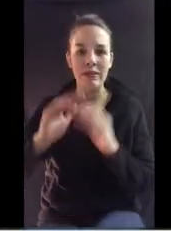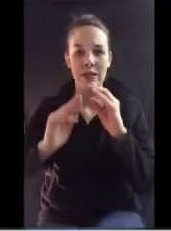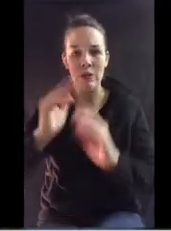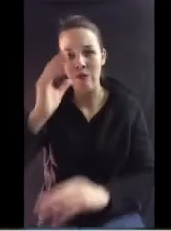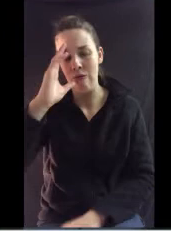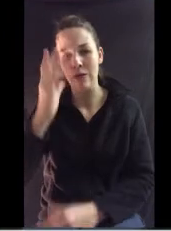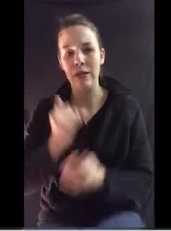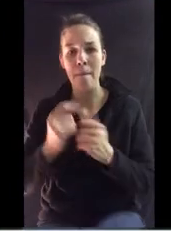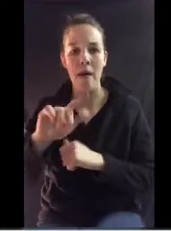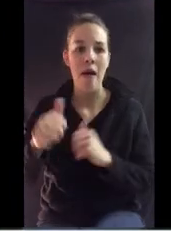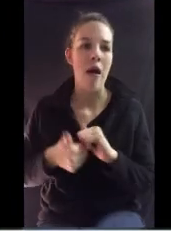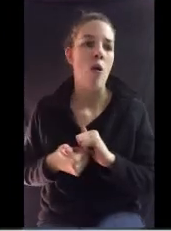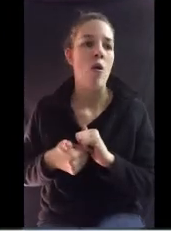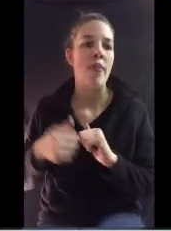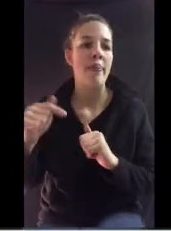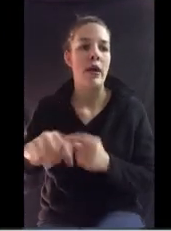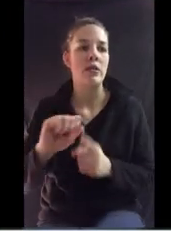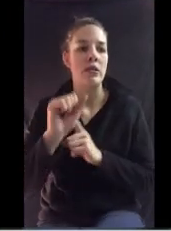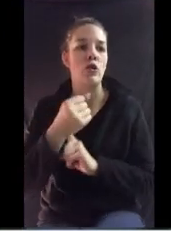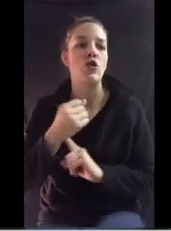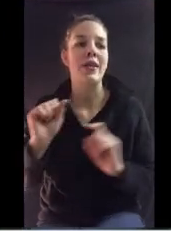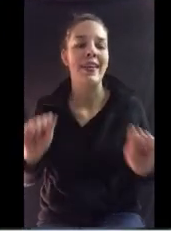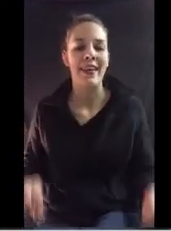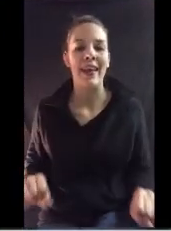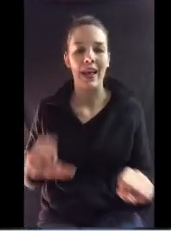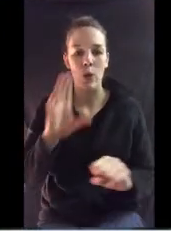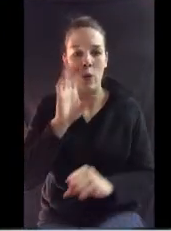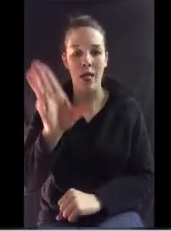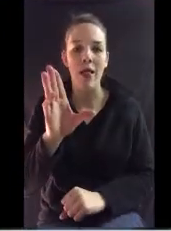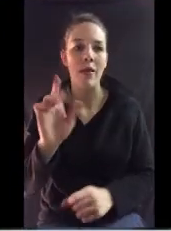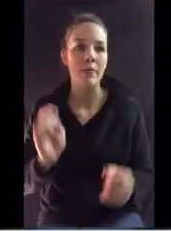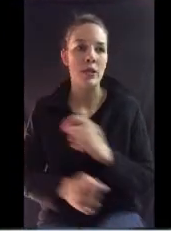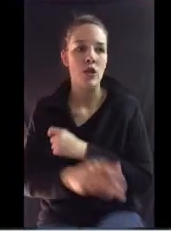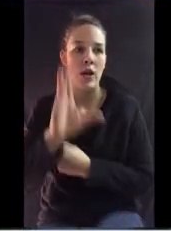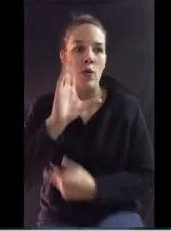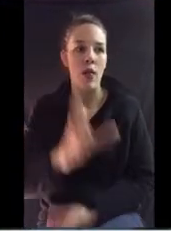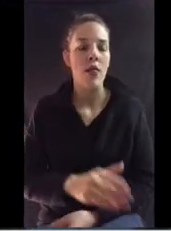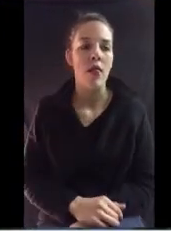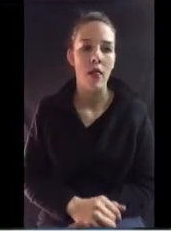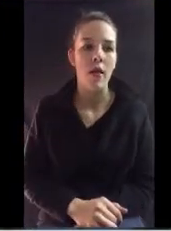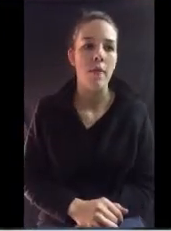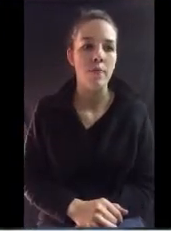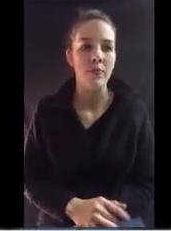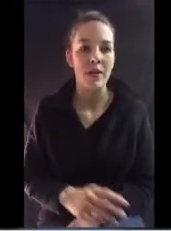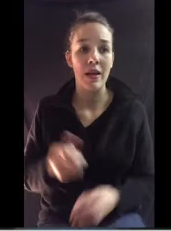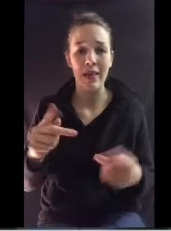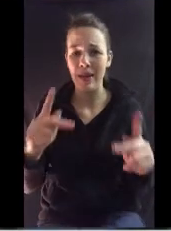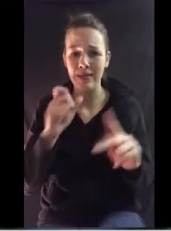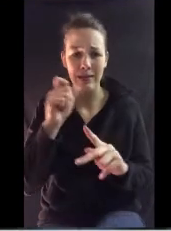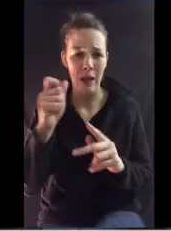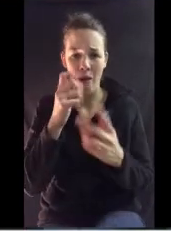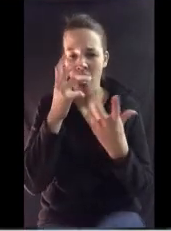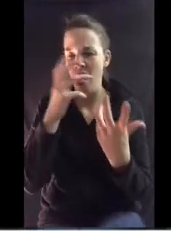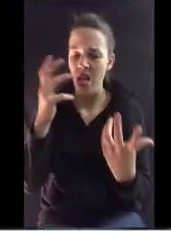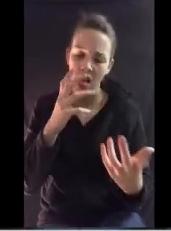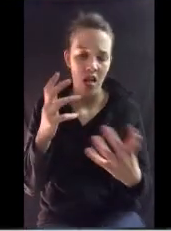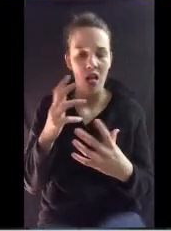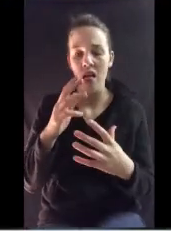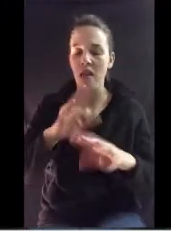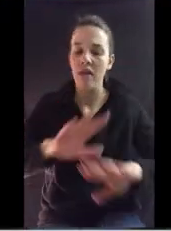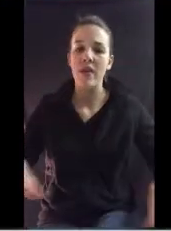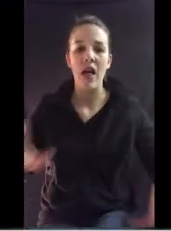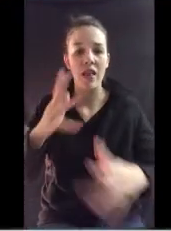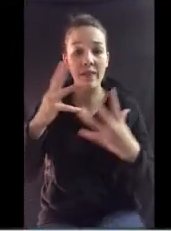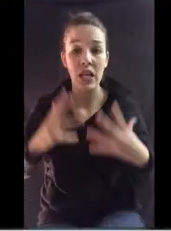ghettos of northern cities, knowing that somehow this situation can and will be changed. Let us